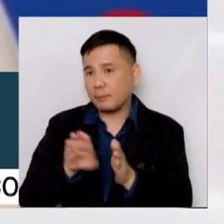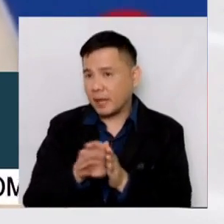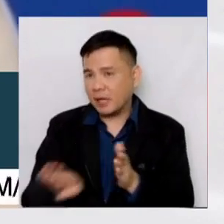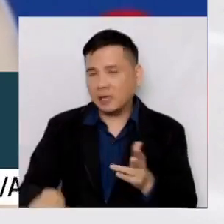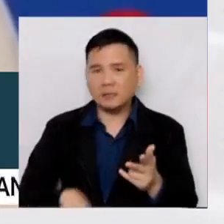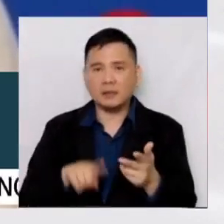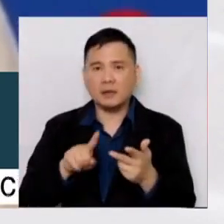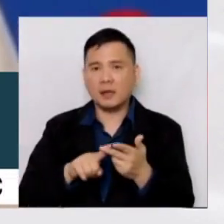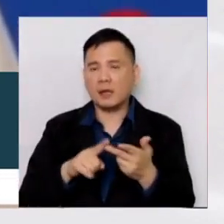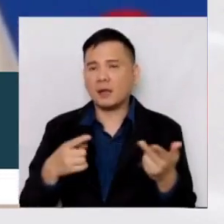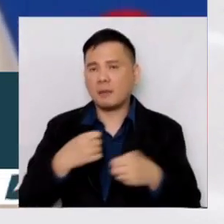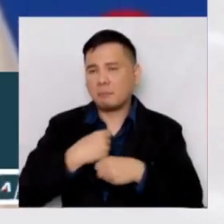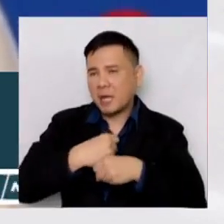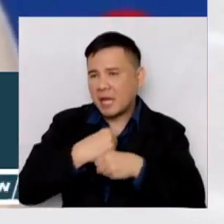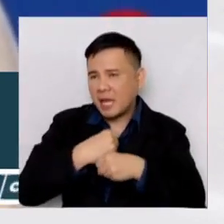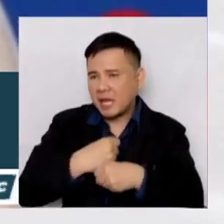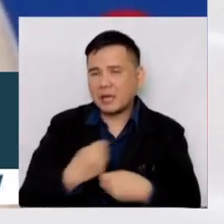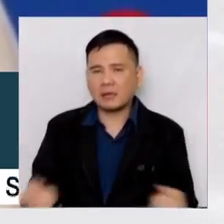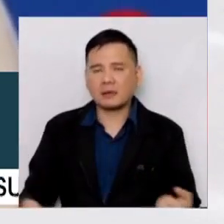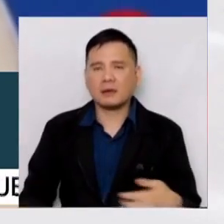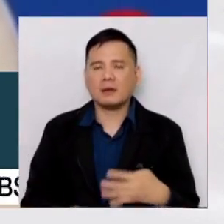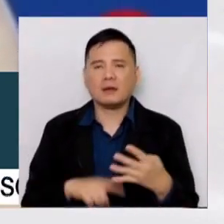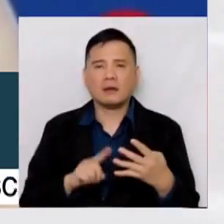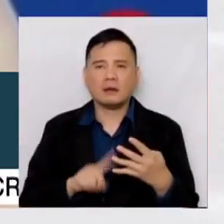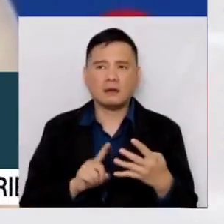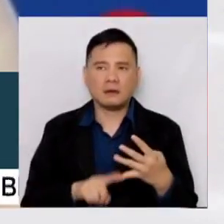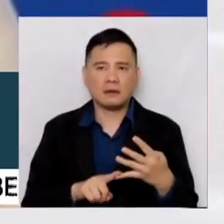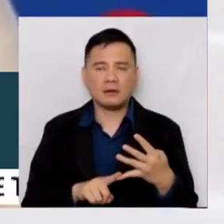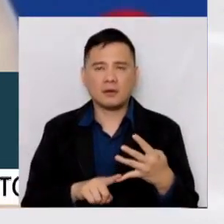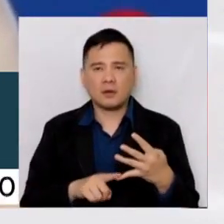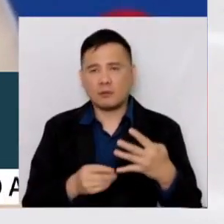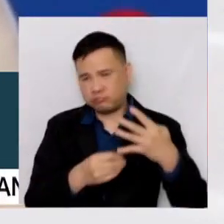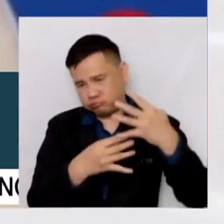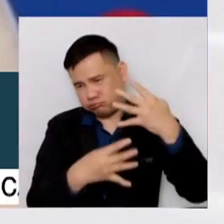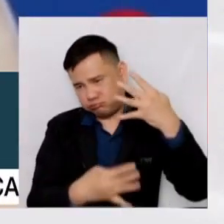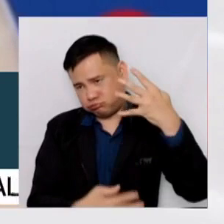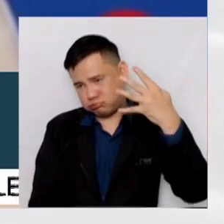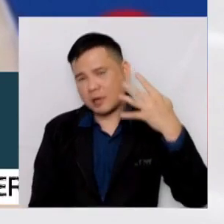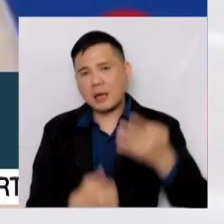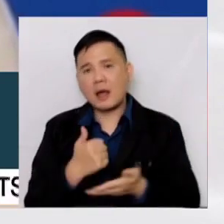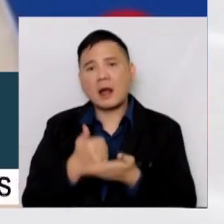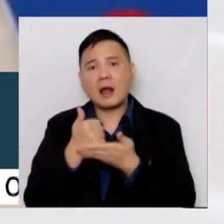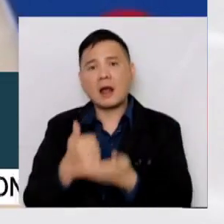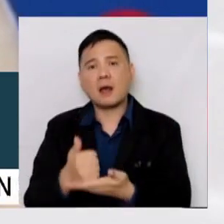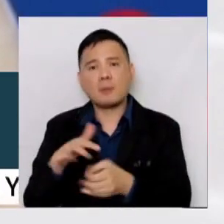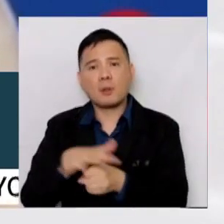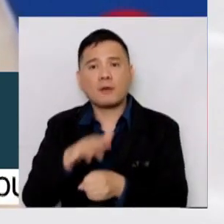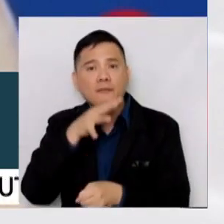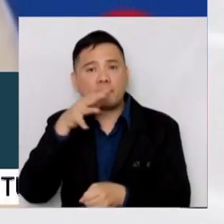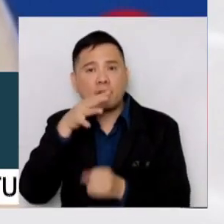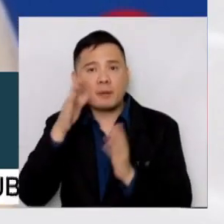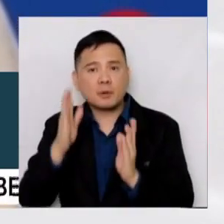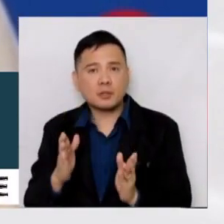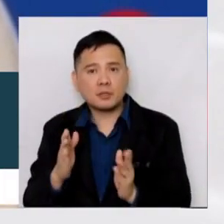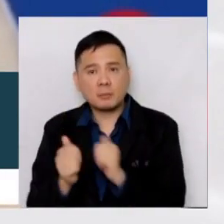Research and development, manufacturing. We'd like to go through that down to the actual helping our local farmers by purchasing